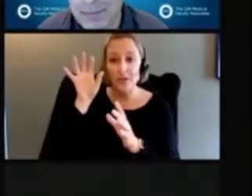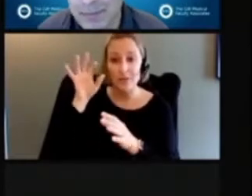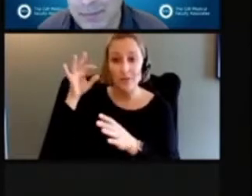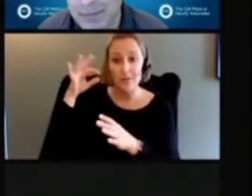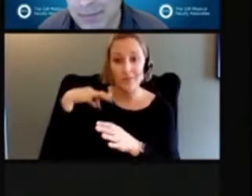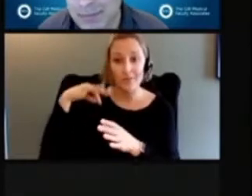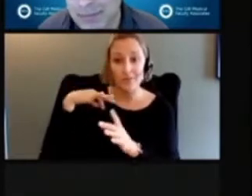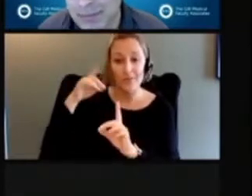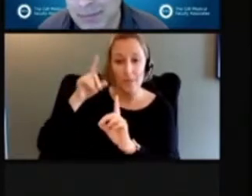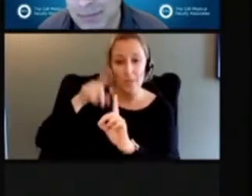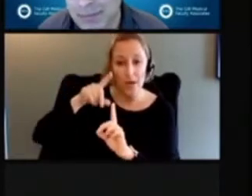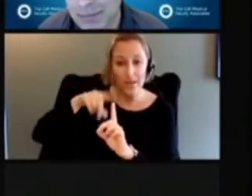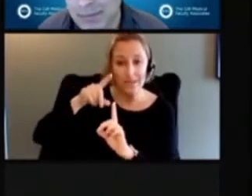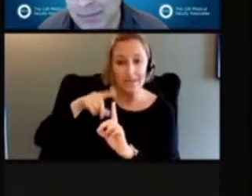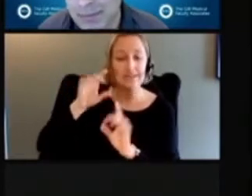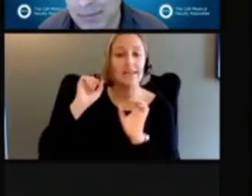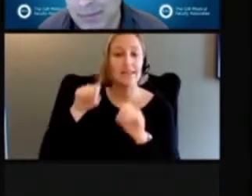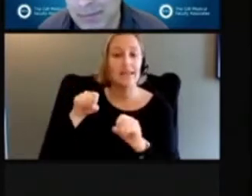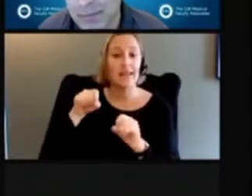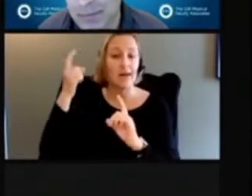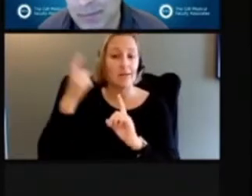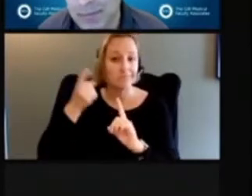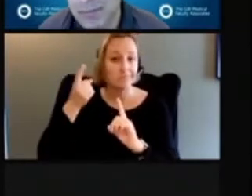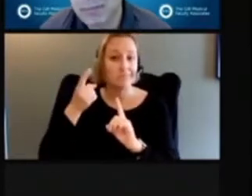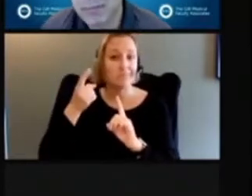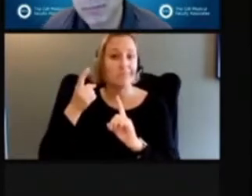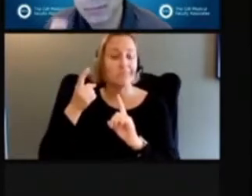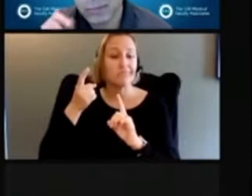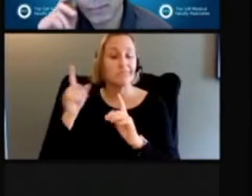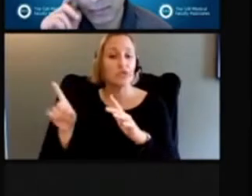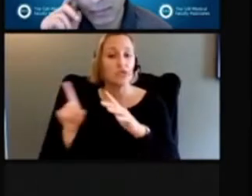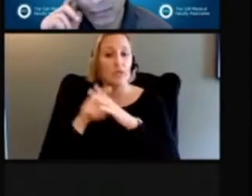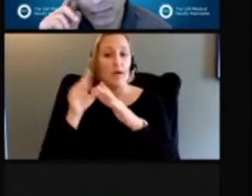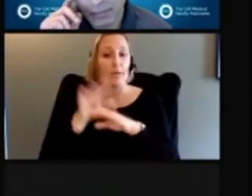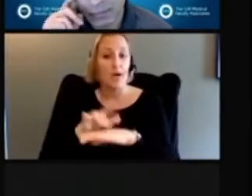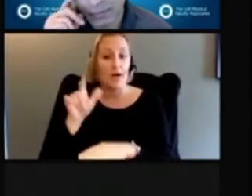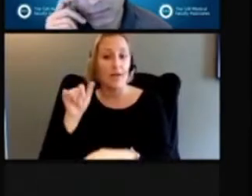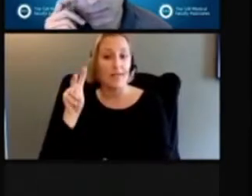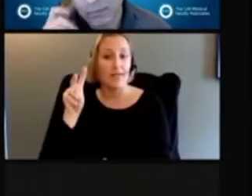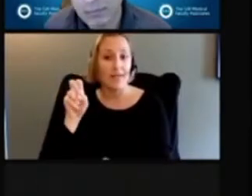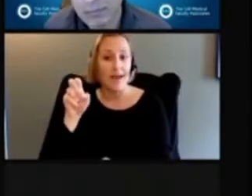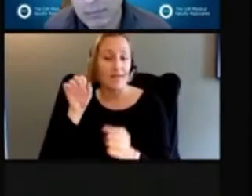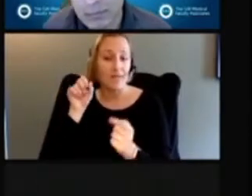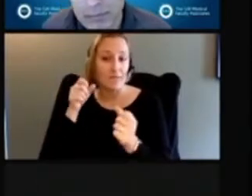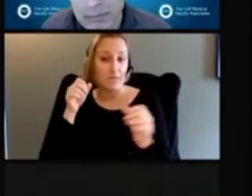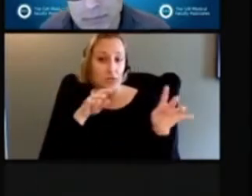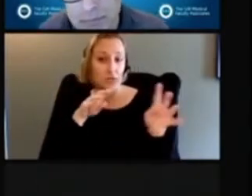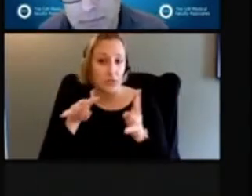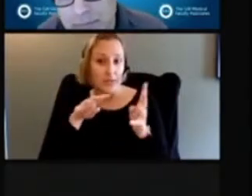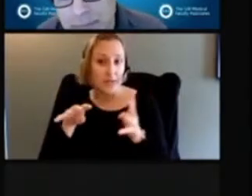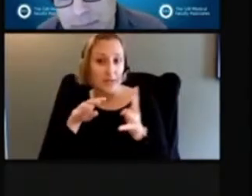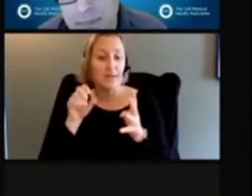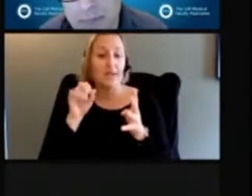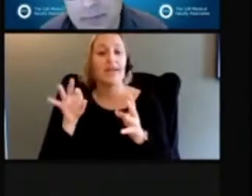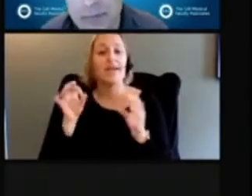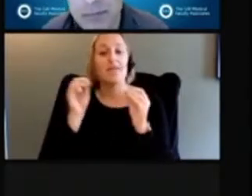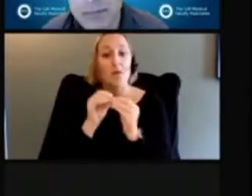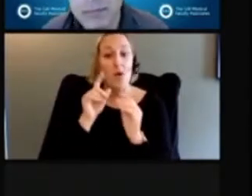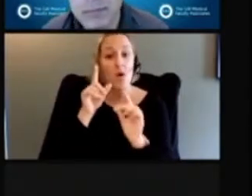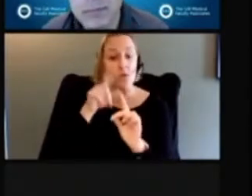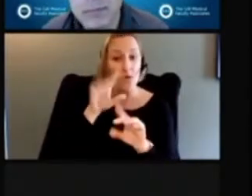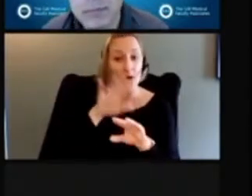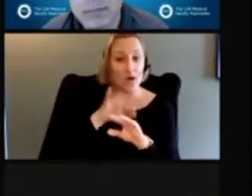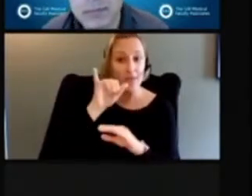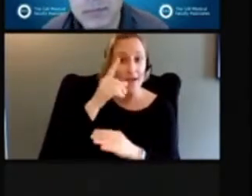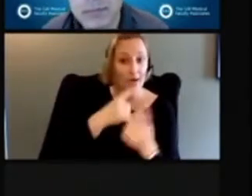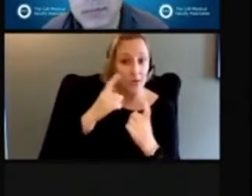automatically populates through the live stream. The more points that a question gets, the higher it will show up on our question list.